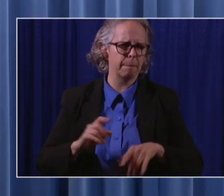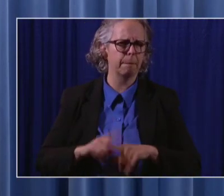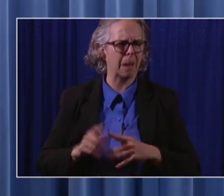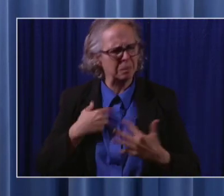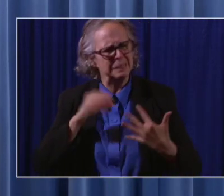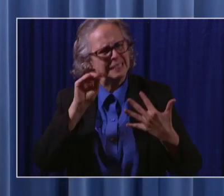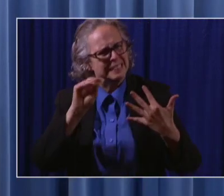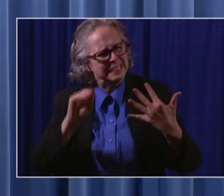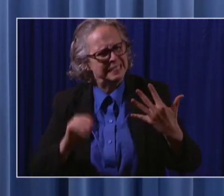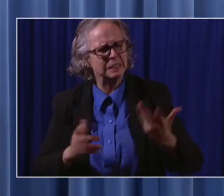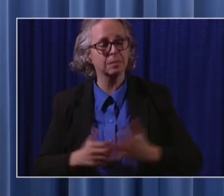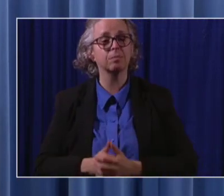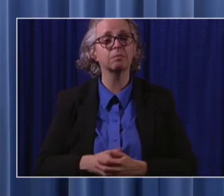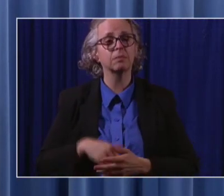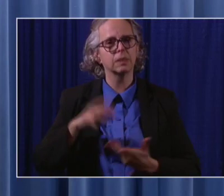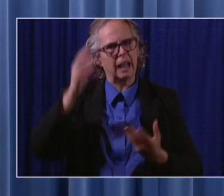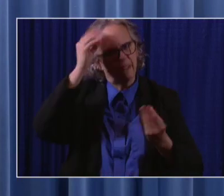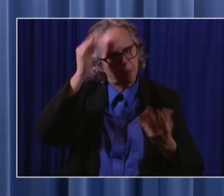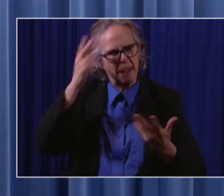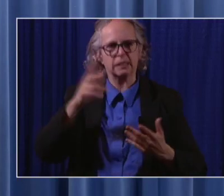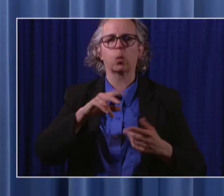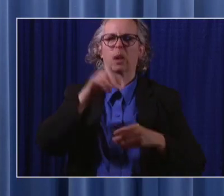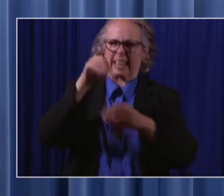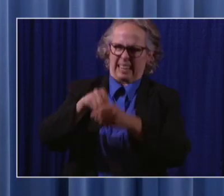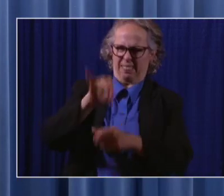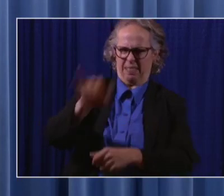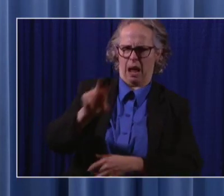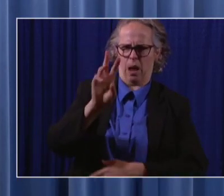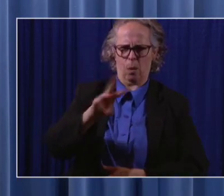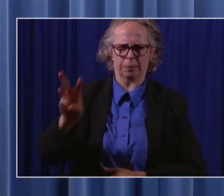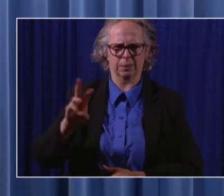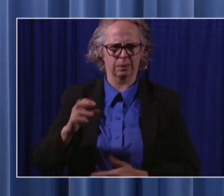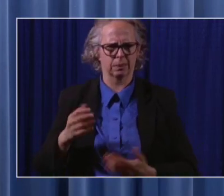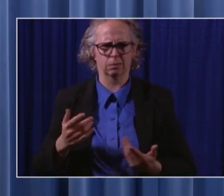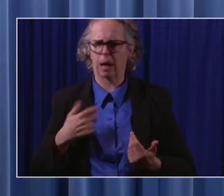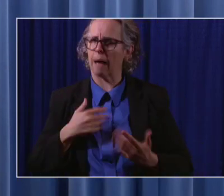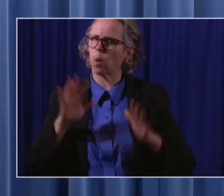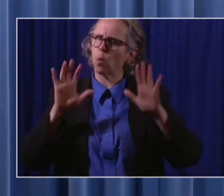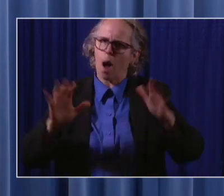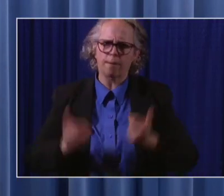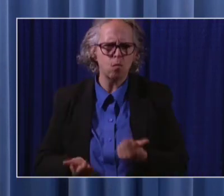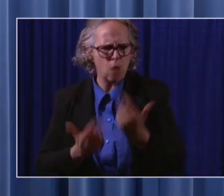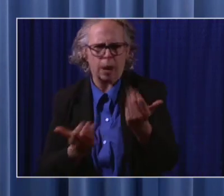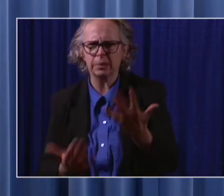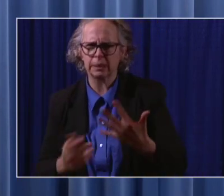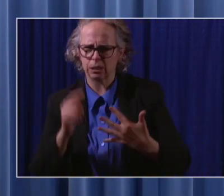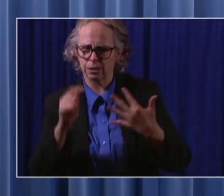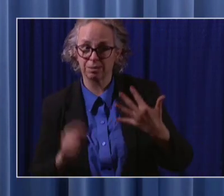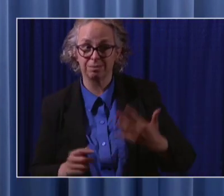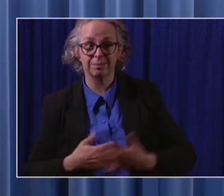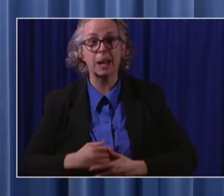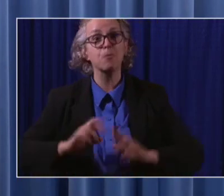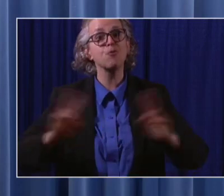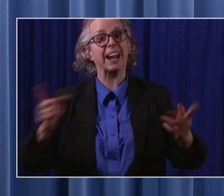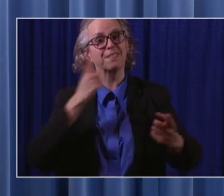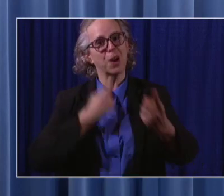one place with these very, very strong recommendations. We'll open up for questions.